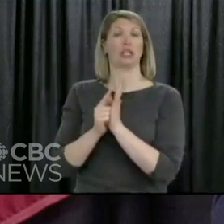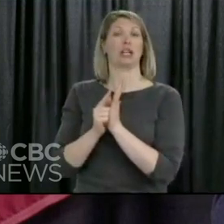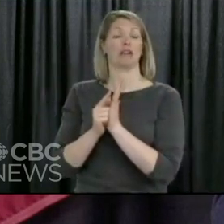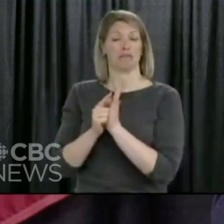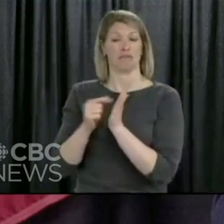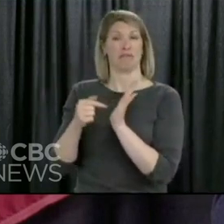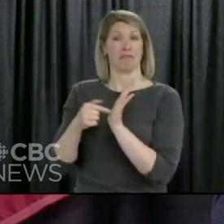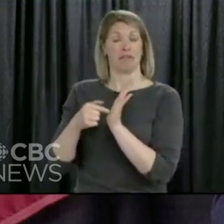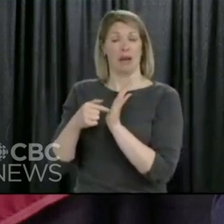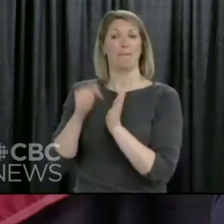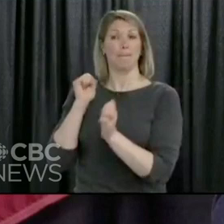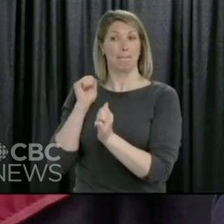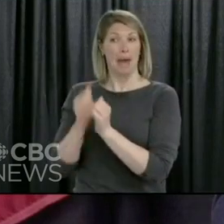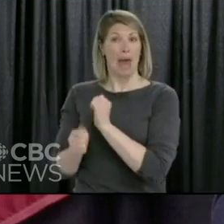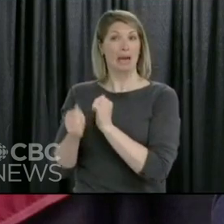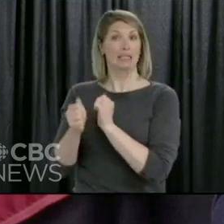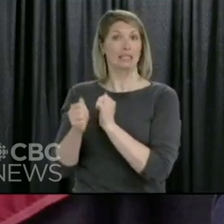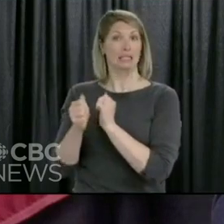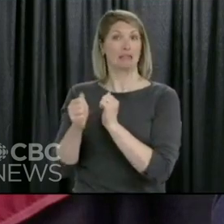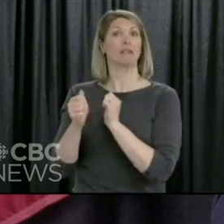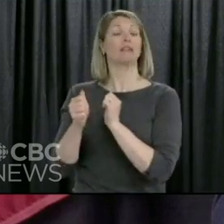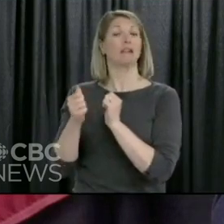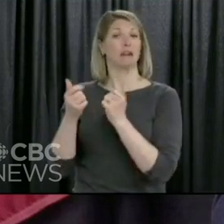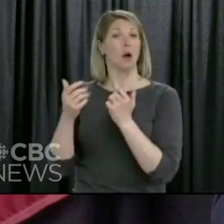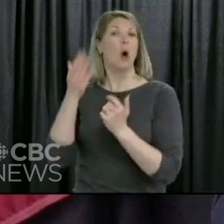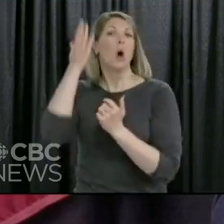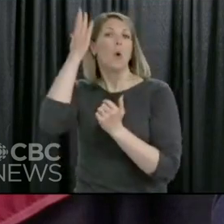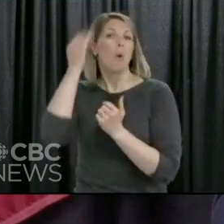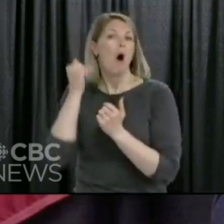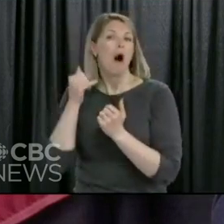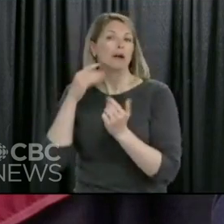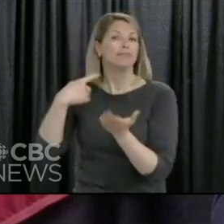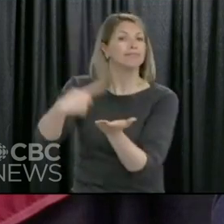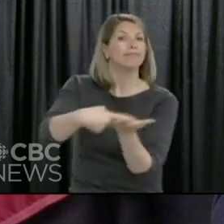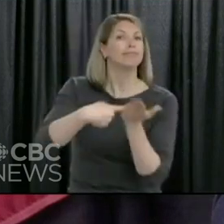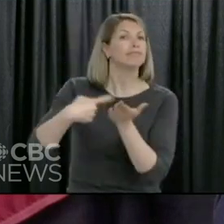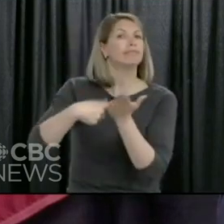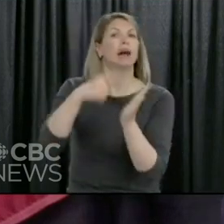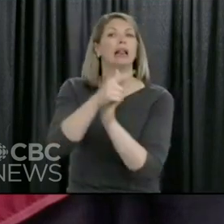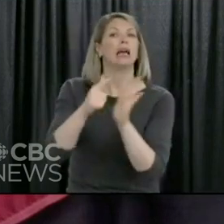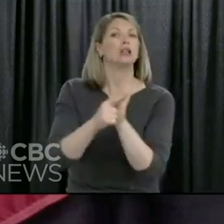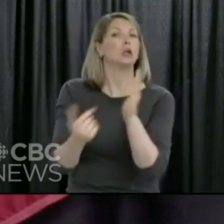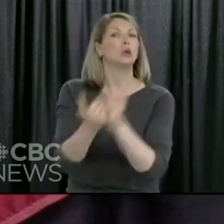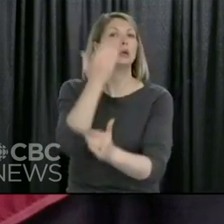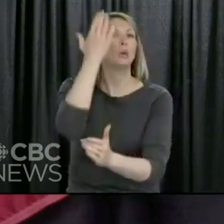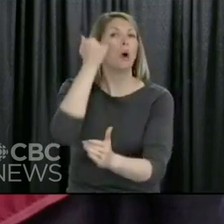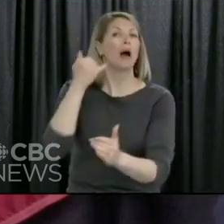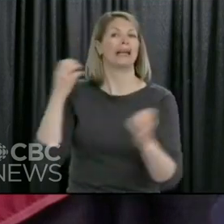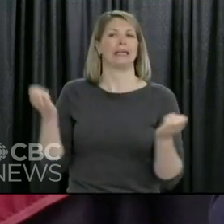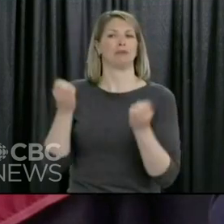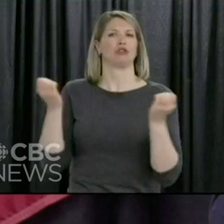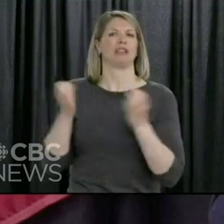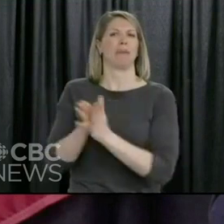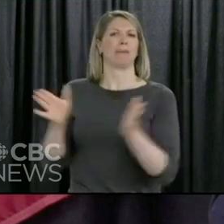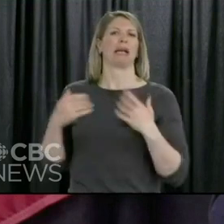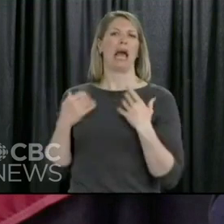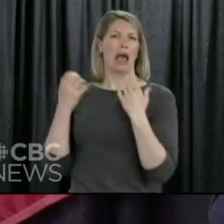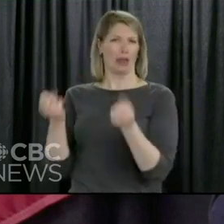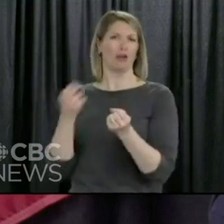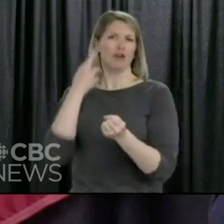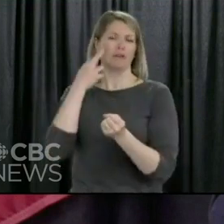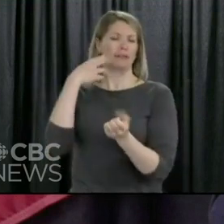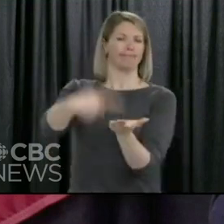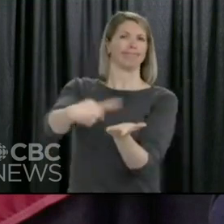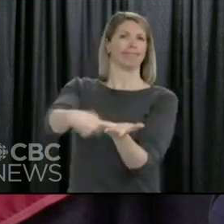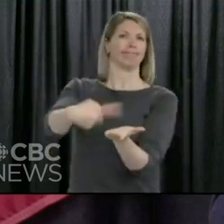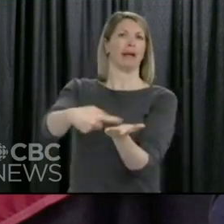about decisions that were being made under the state of emergency, the public health state of emergency. And I also know and feel and